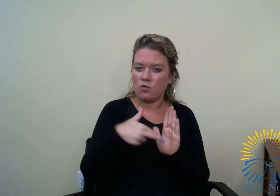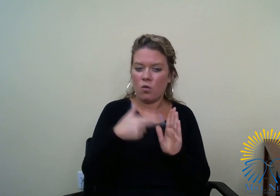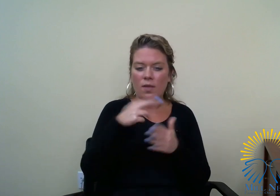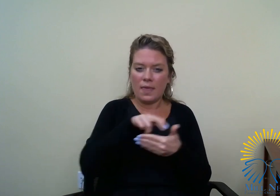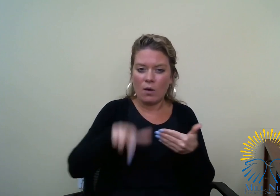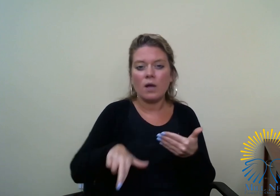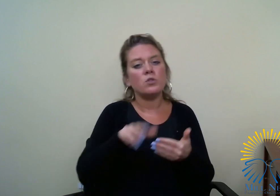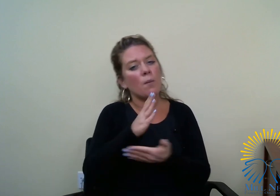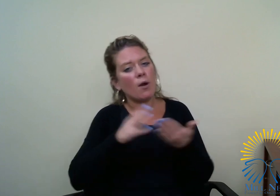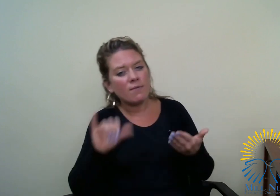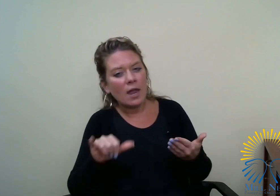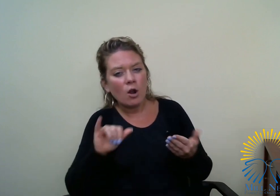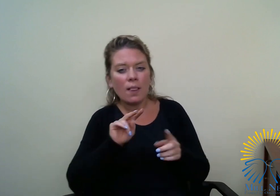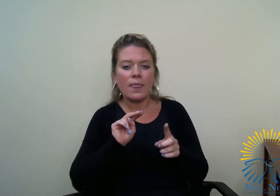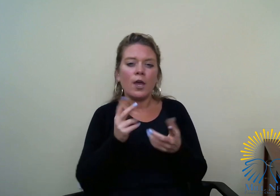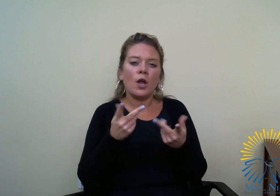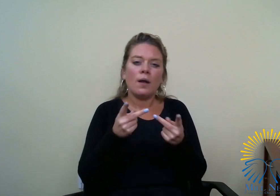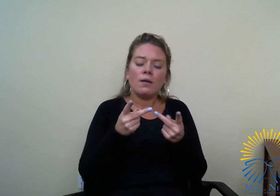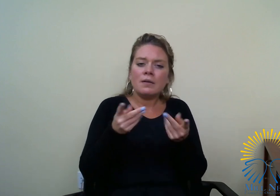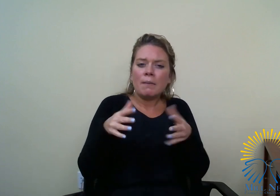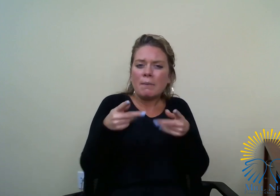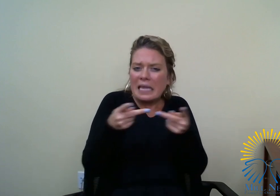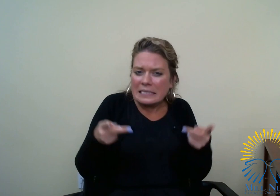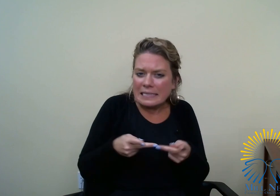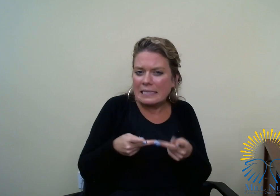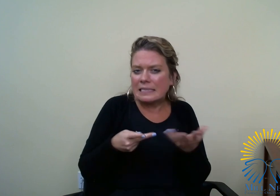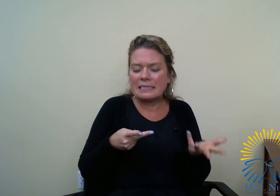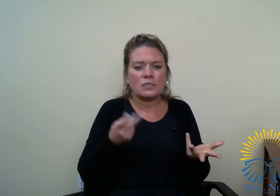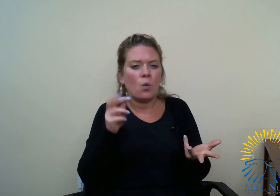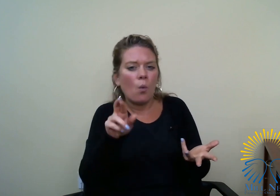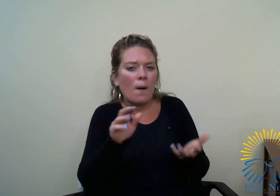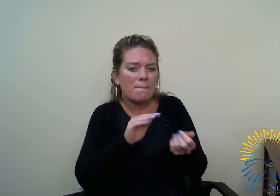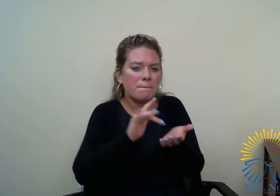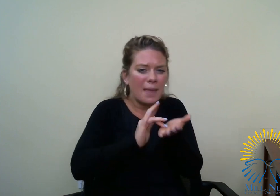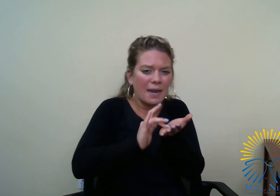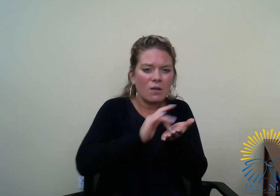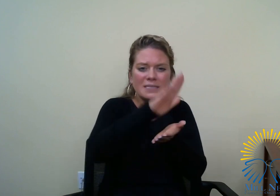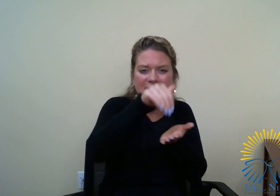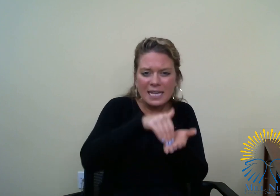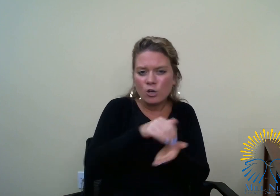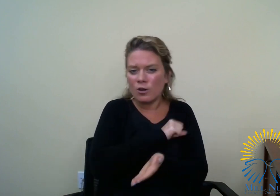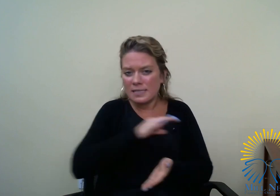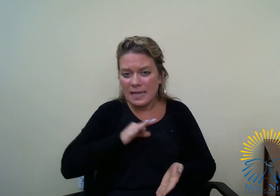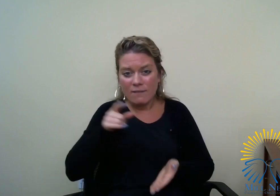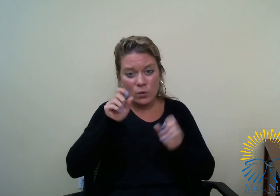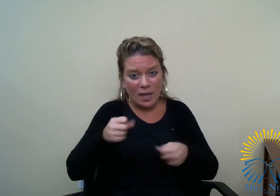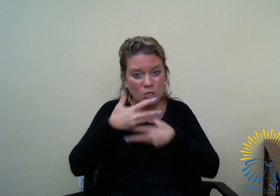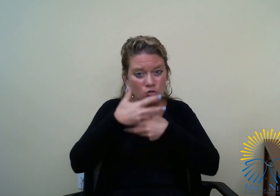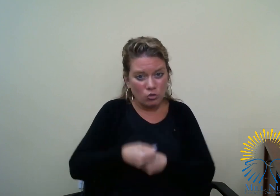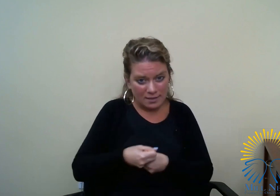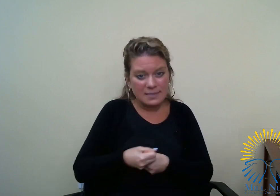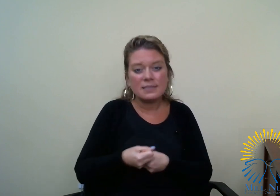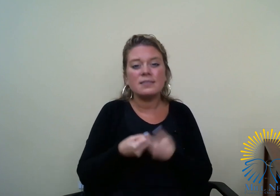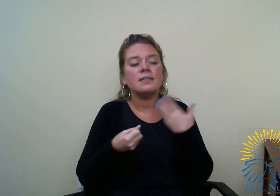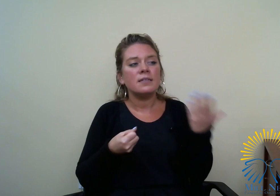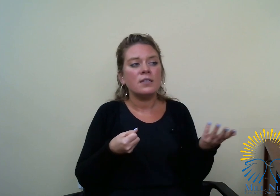there physicians, are there medical centers, are there medical staffs that you could trust, right? Reverend Holt, who we talked to, was a registered nurse. And part